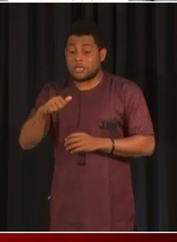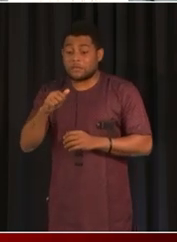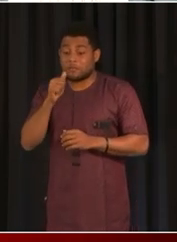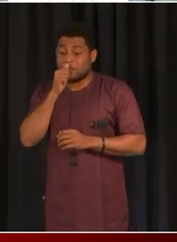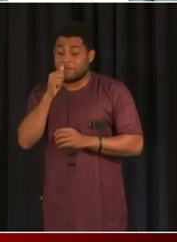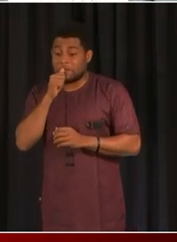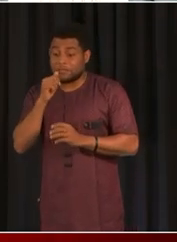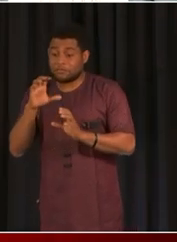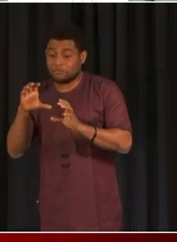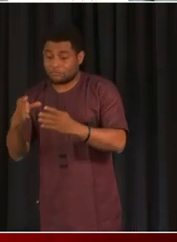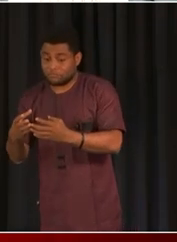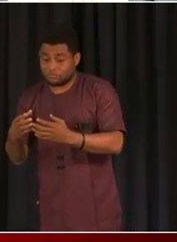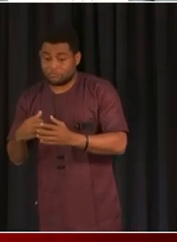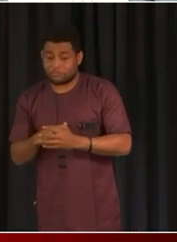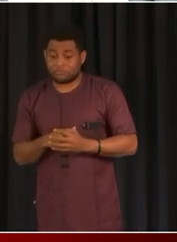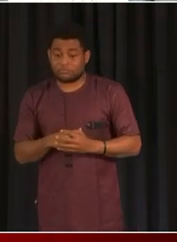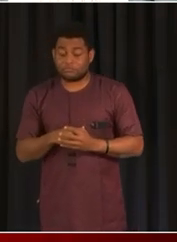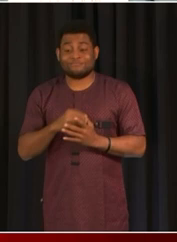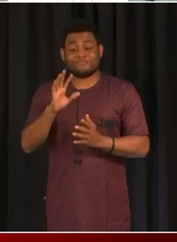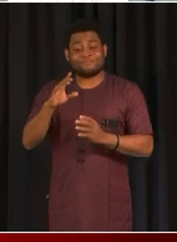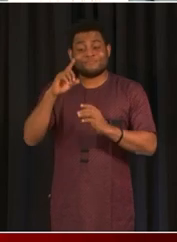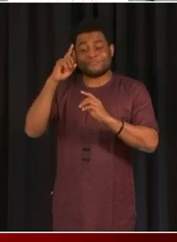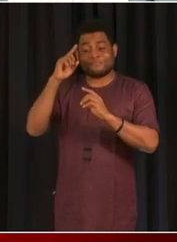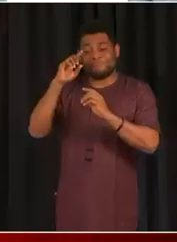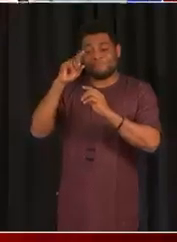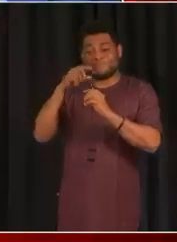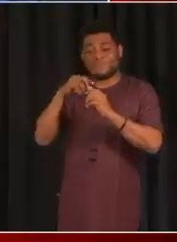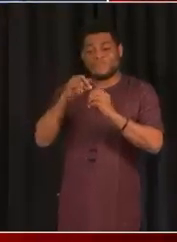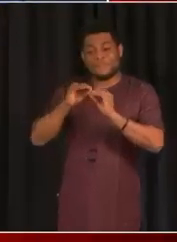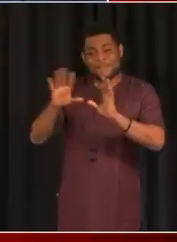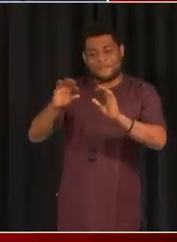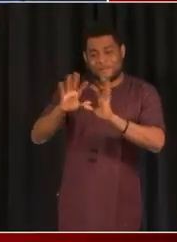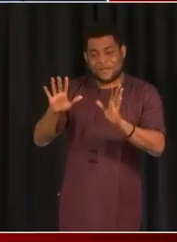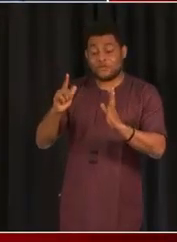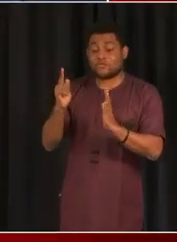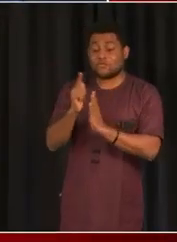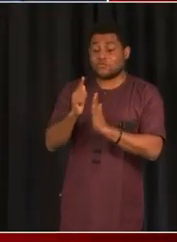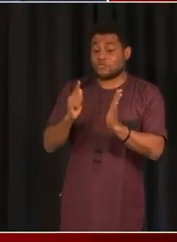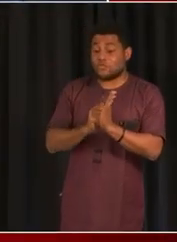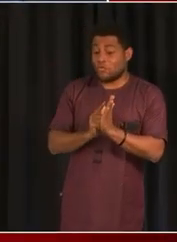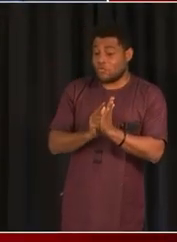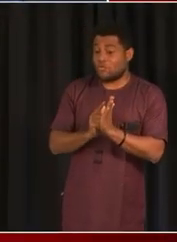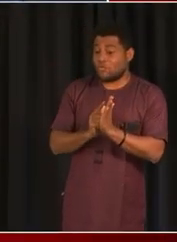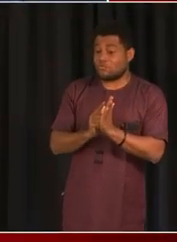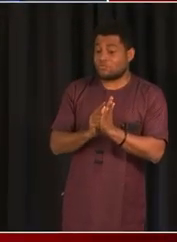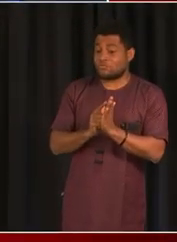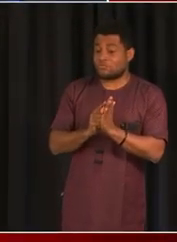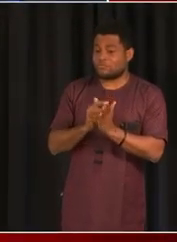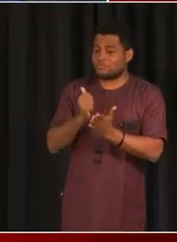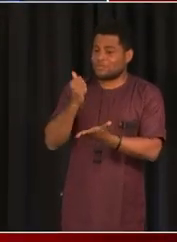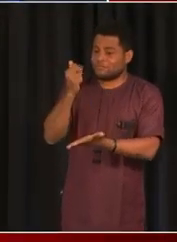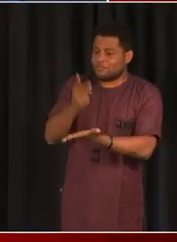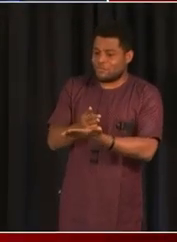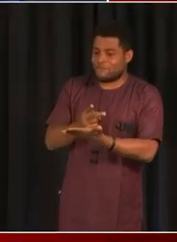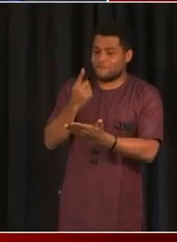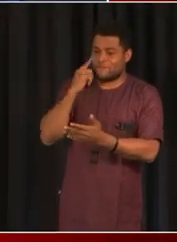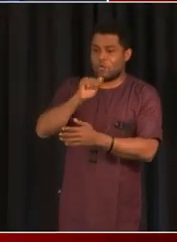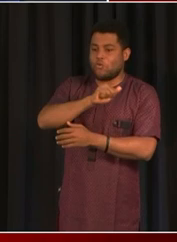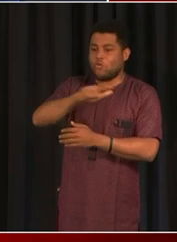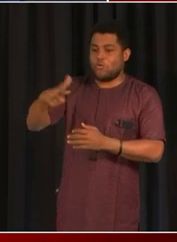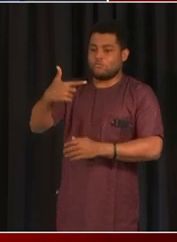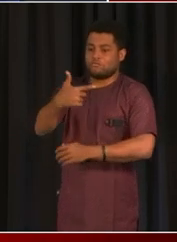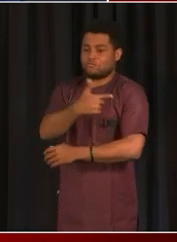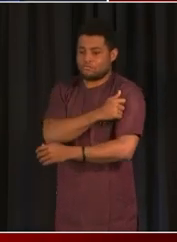clear, there are laws that govern certain things for which I have the authority. Can I today say that any